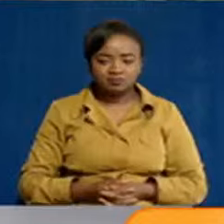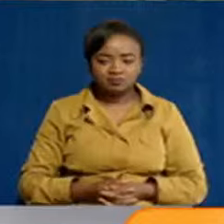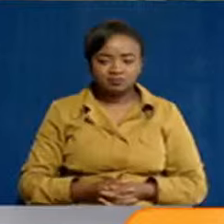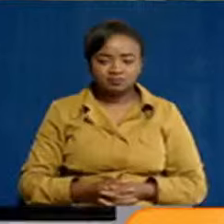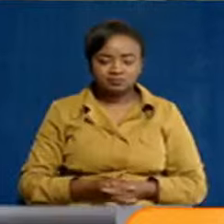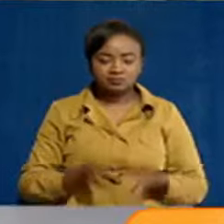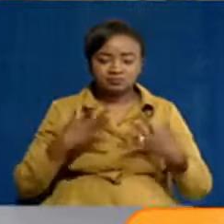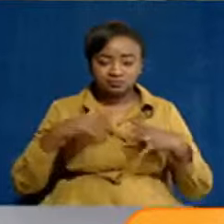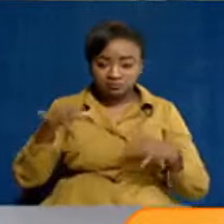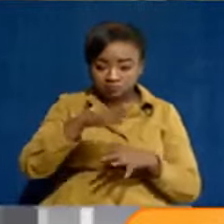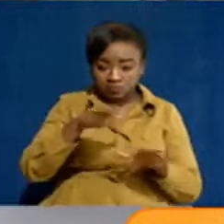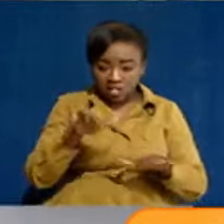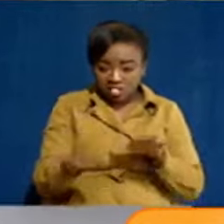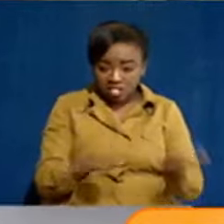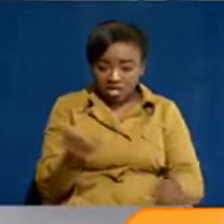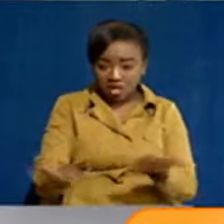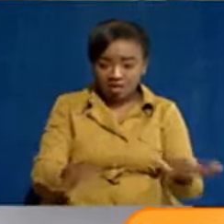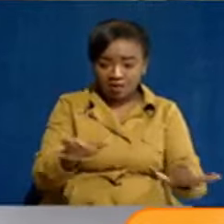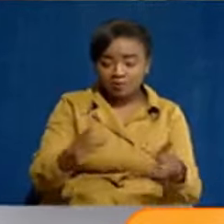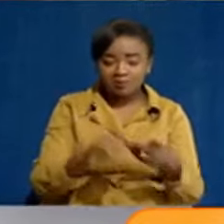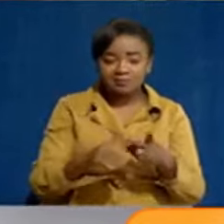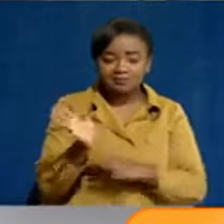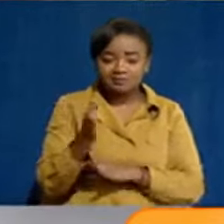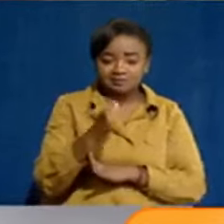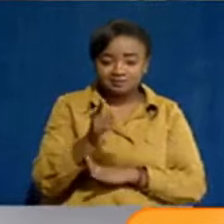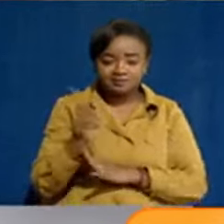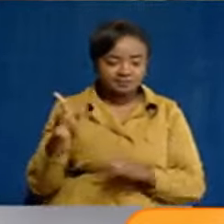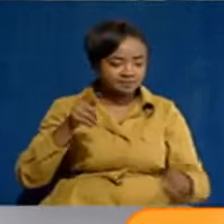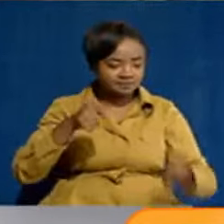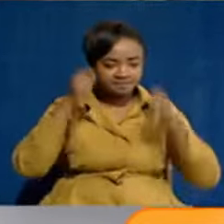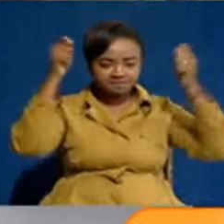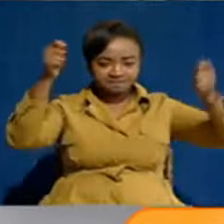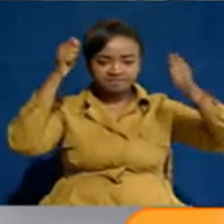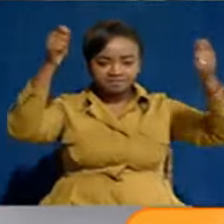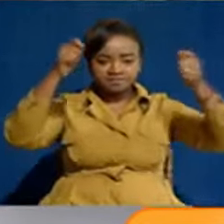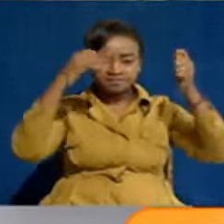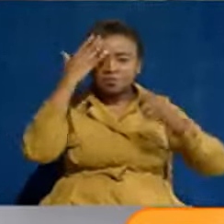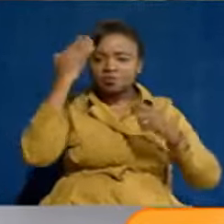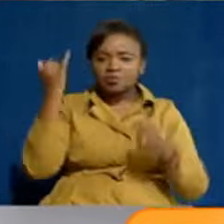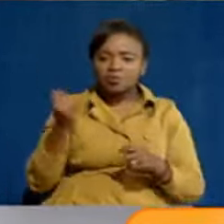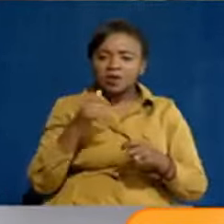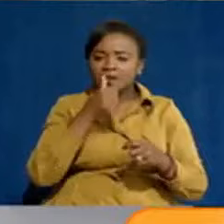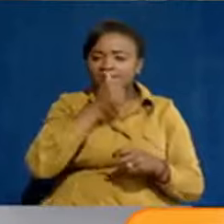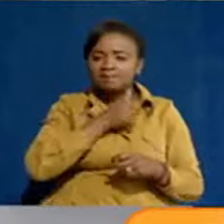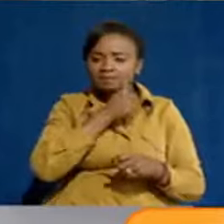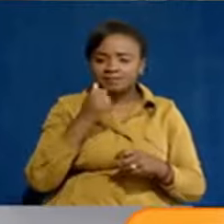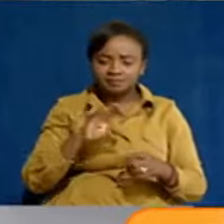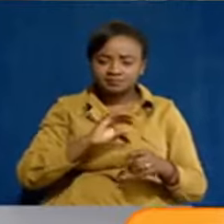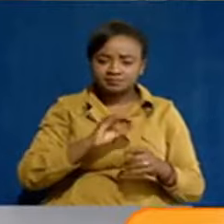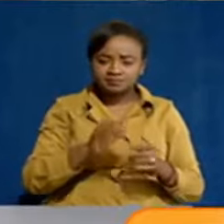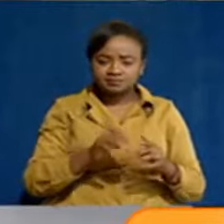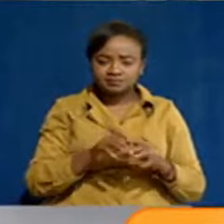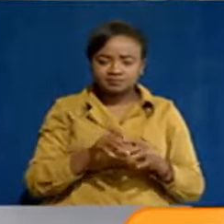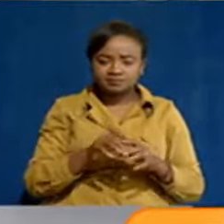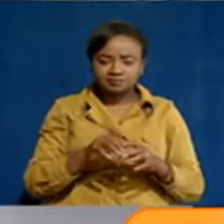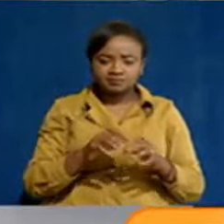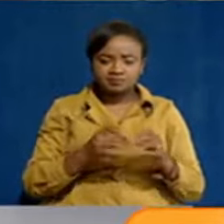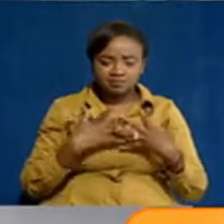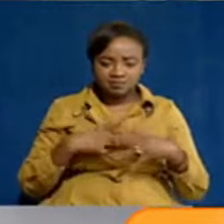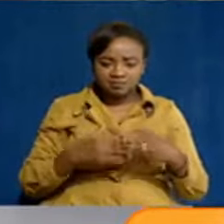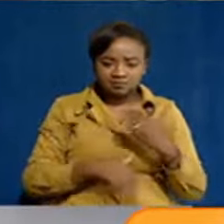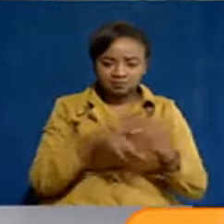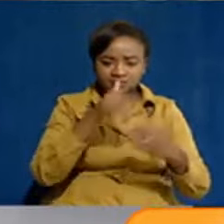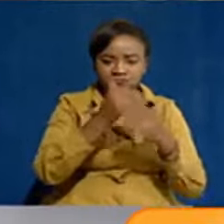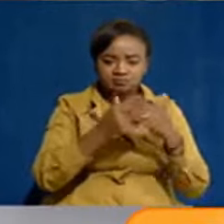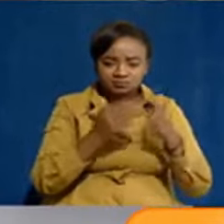Of Nyayo Estate in Embakasi have protested what they claim is a plan by private developers to grab a piece of land set